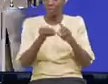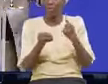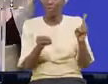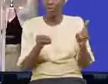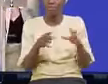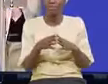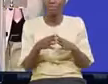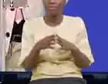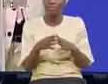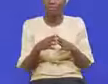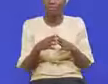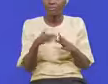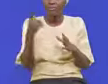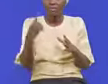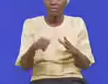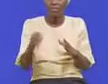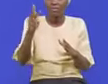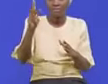Gbãtɔ,